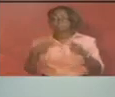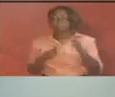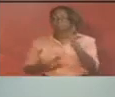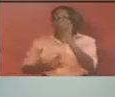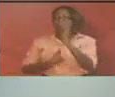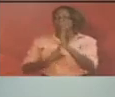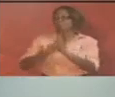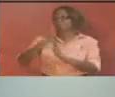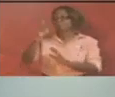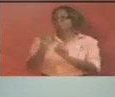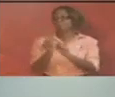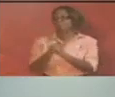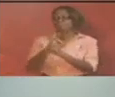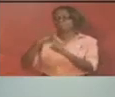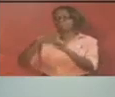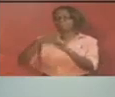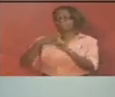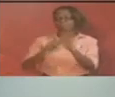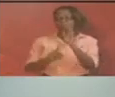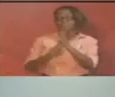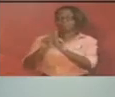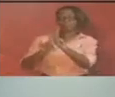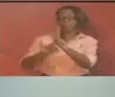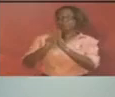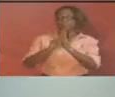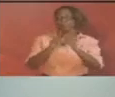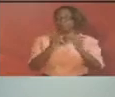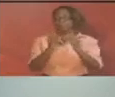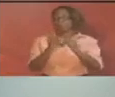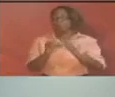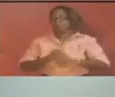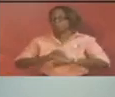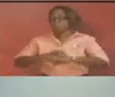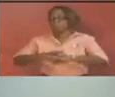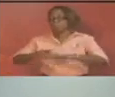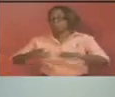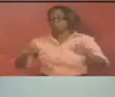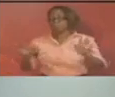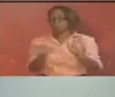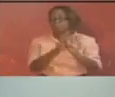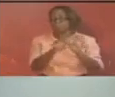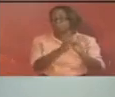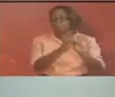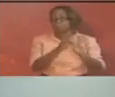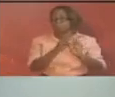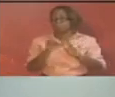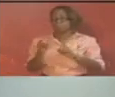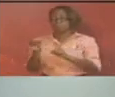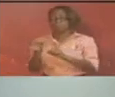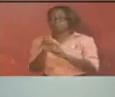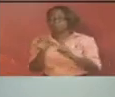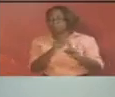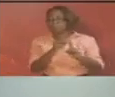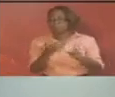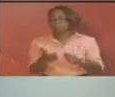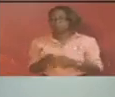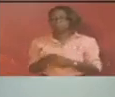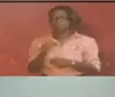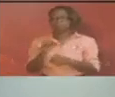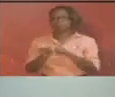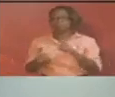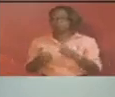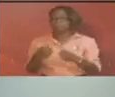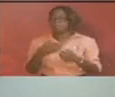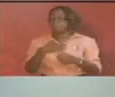still isolated to the County Caroni area? I know that the area recorded quite a few cases in the past few weeks. And if that